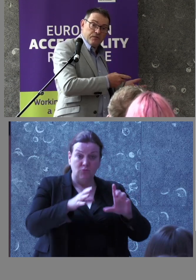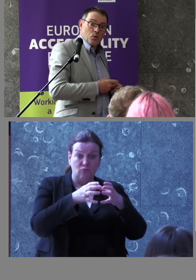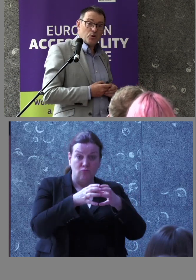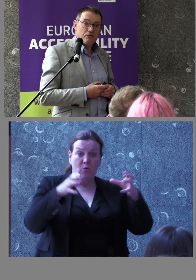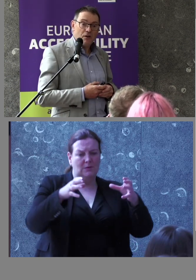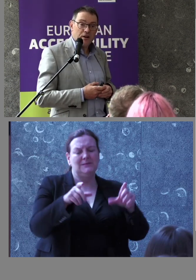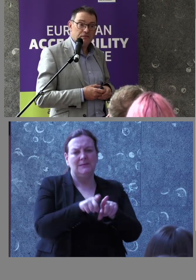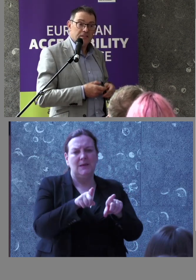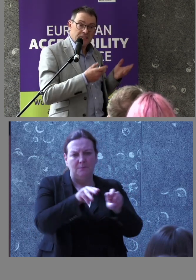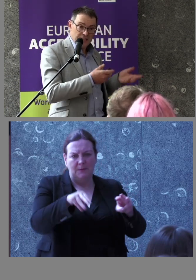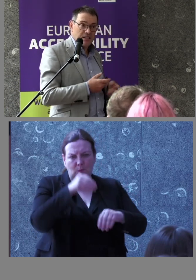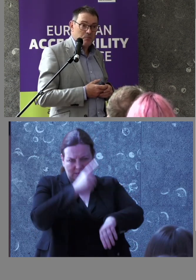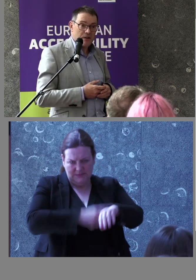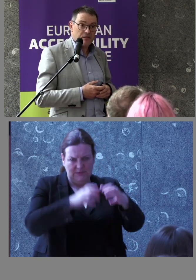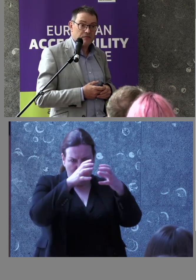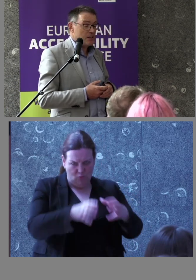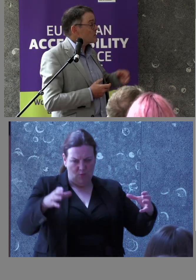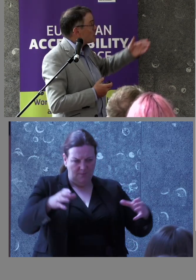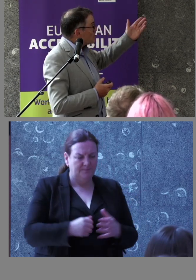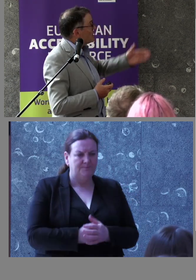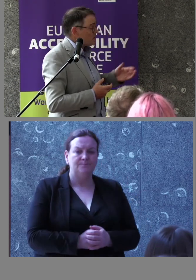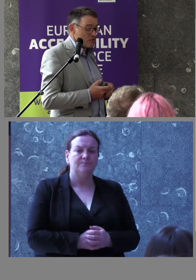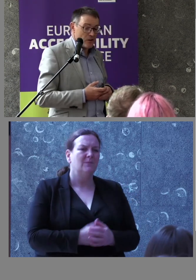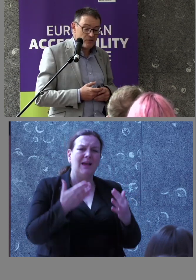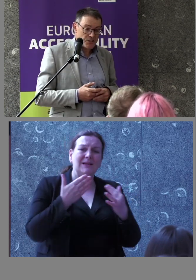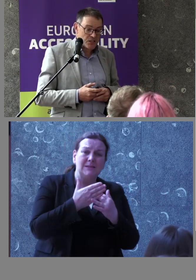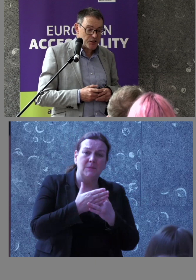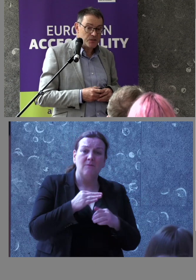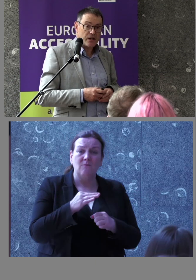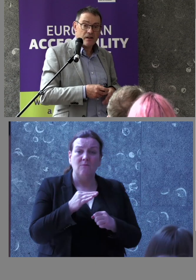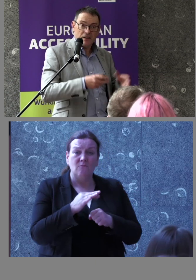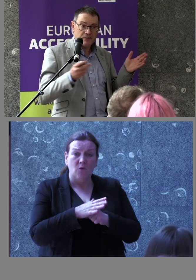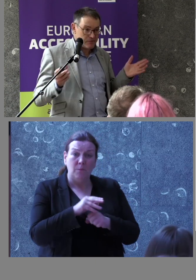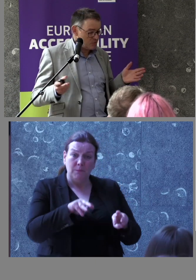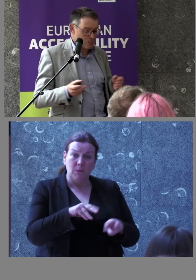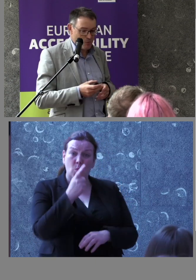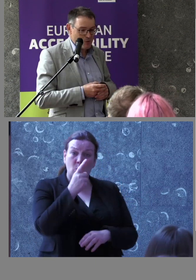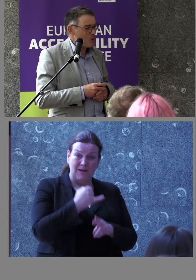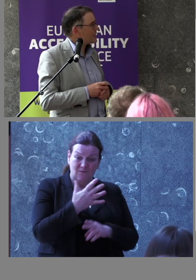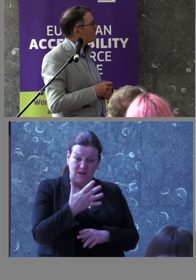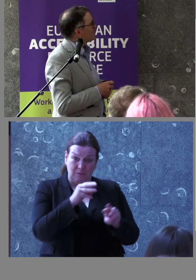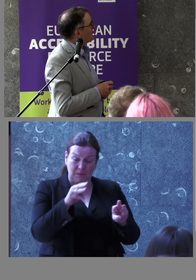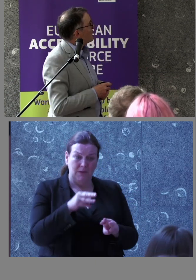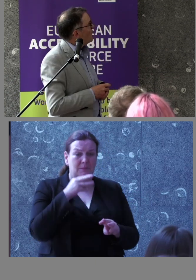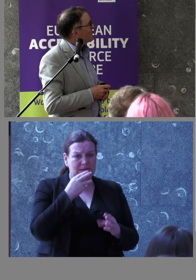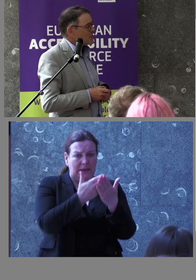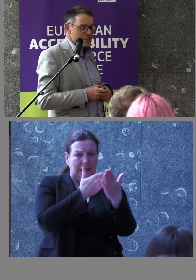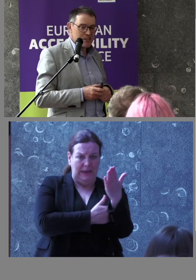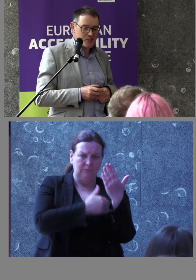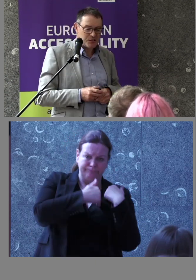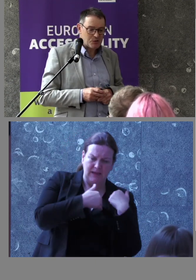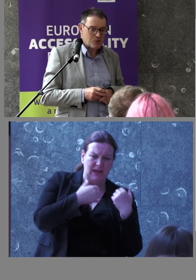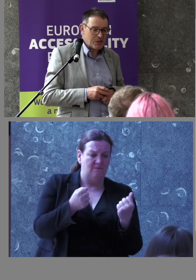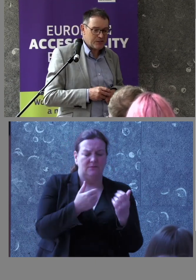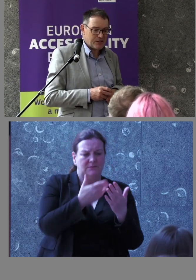as the population grows. So accessibility for the 1 in 5, it's a legal imperative.